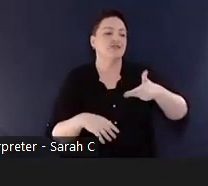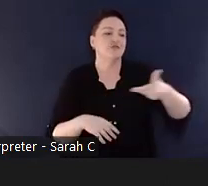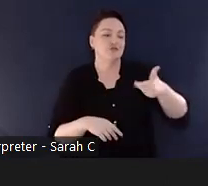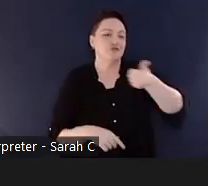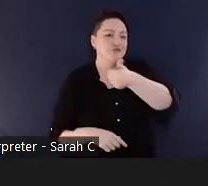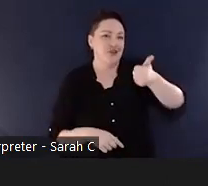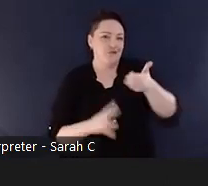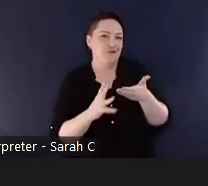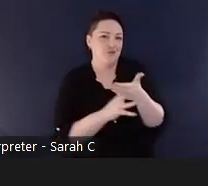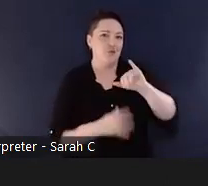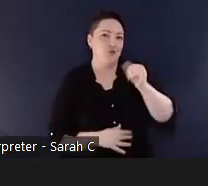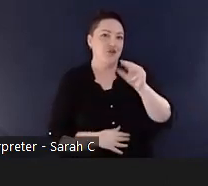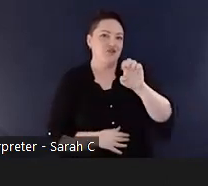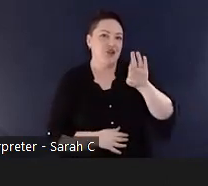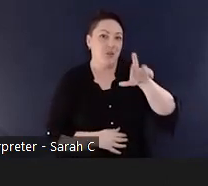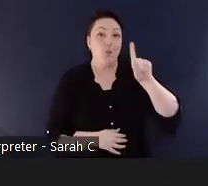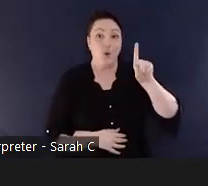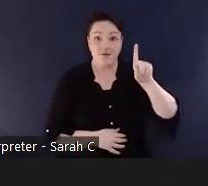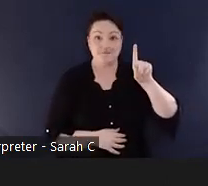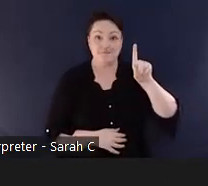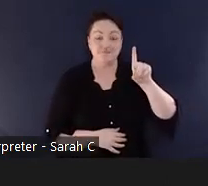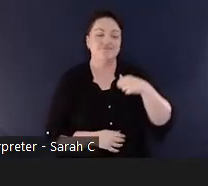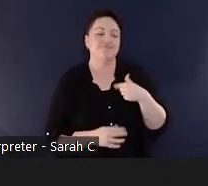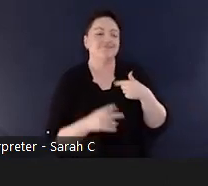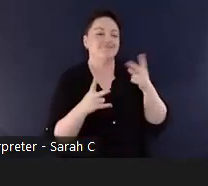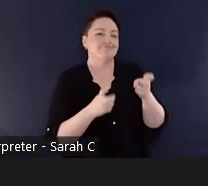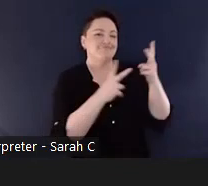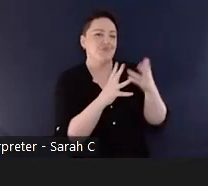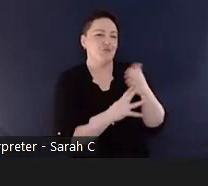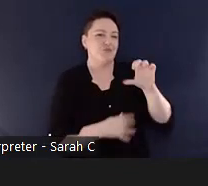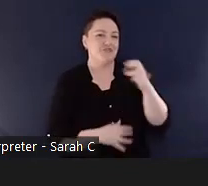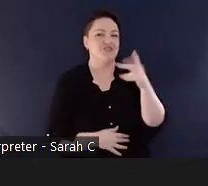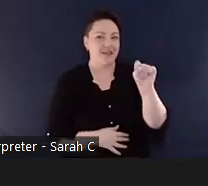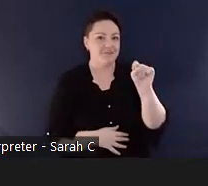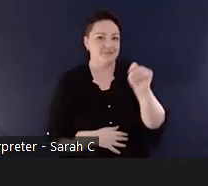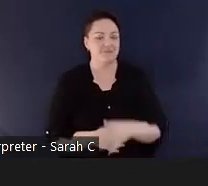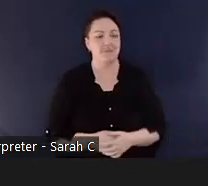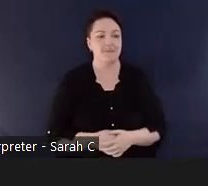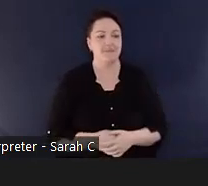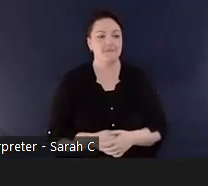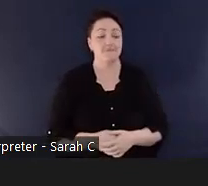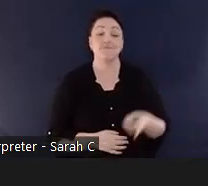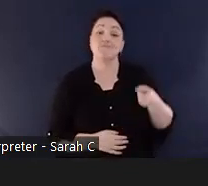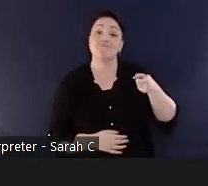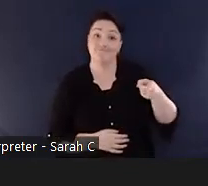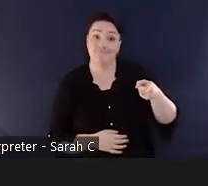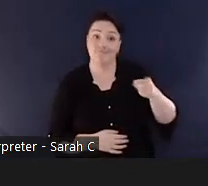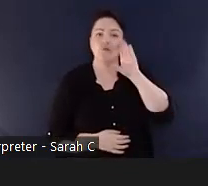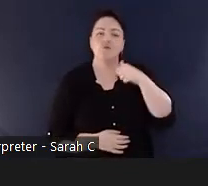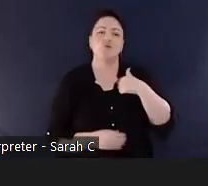chat now. So on this Jamboard, you'll be prompted to add a sticky note with your name and